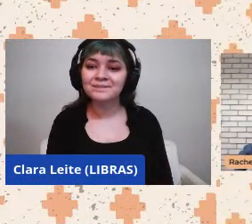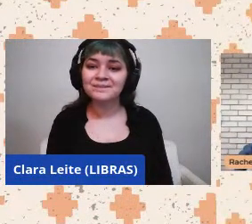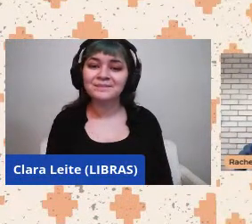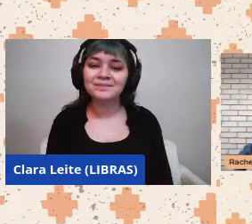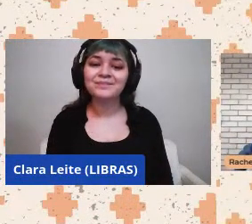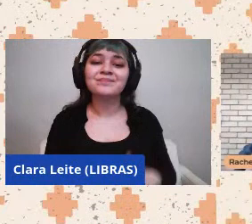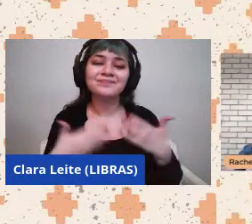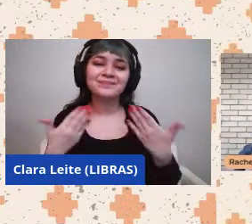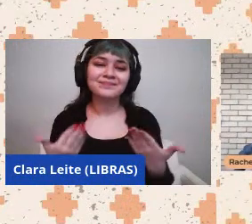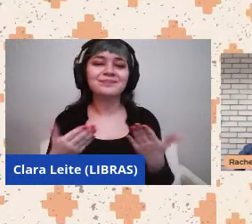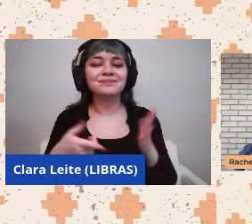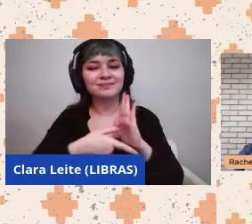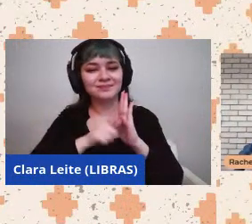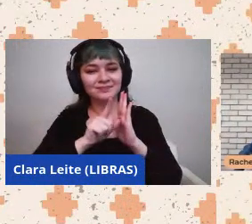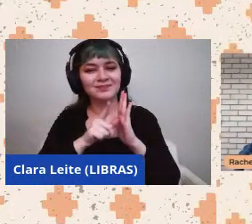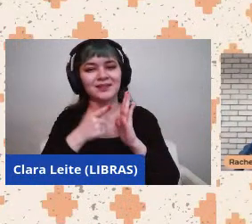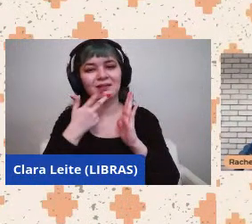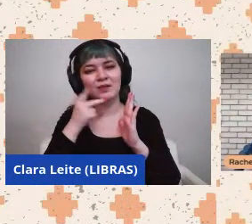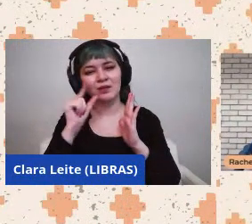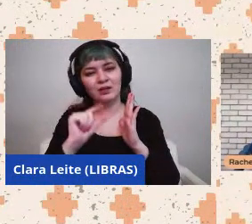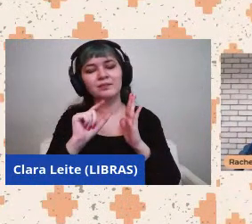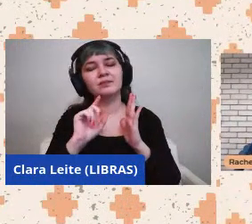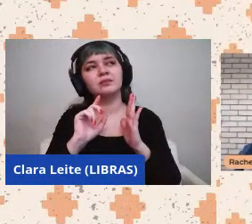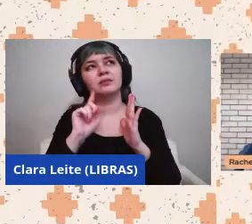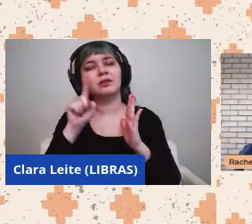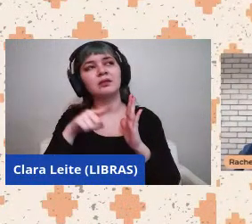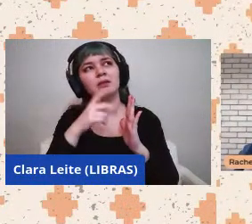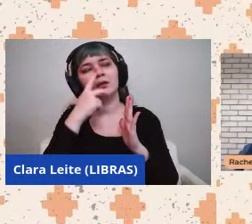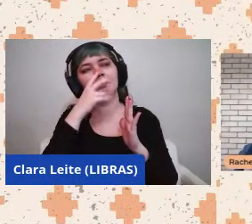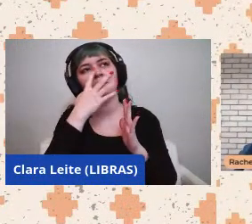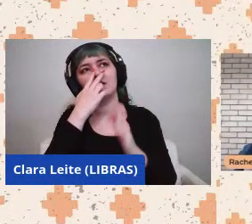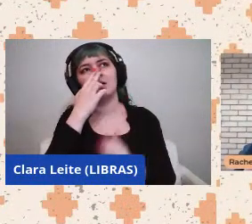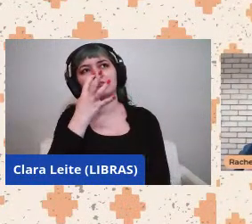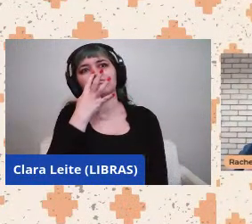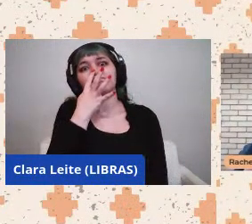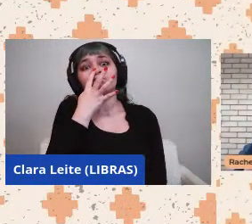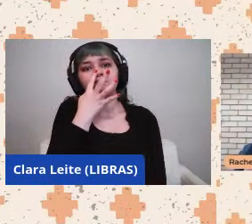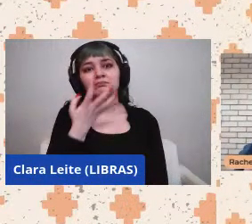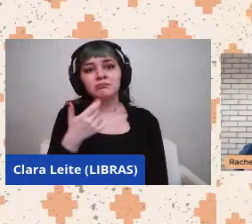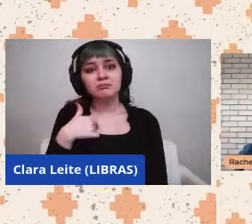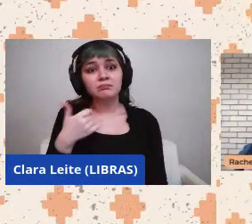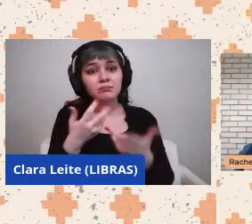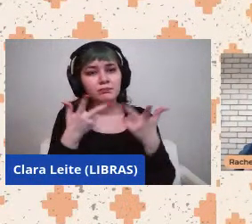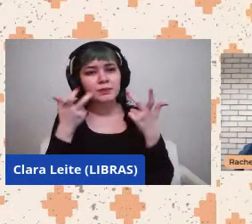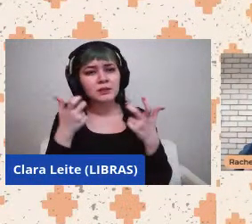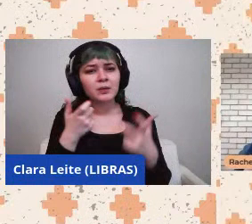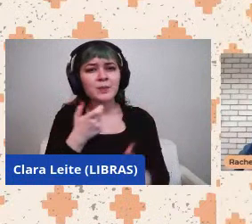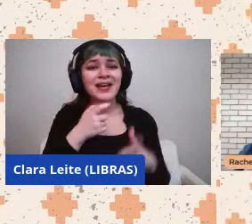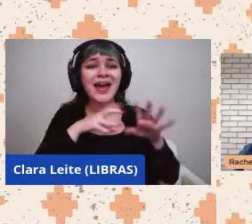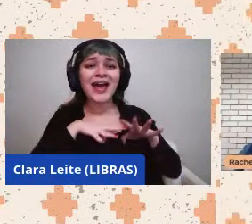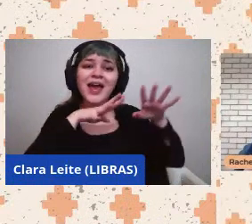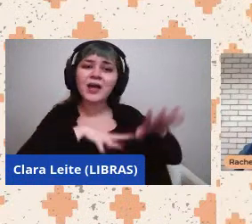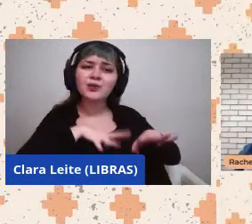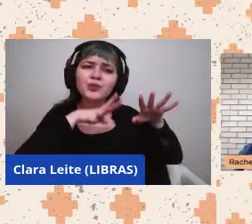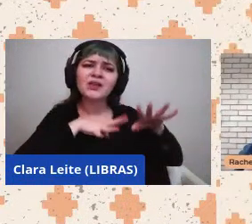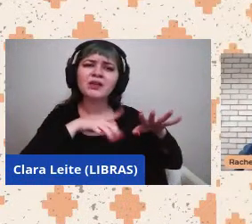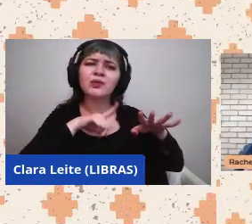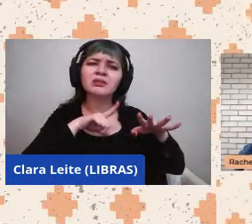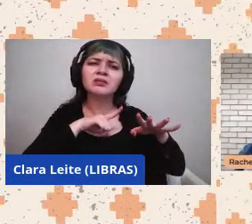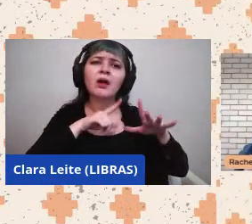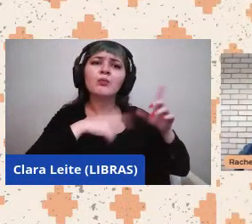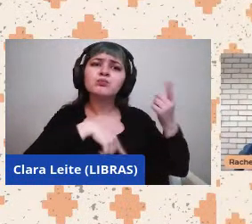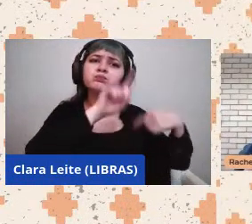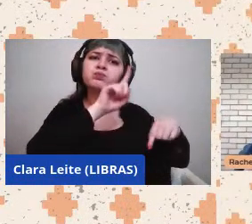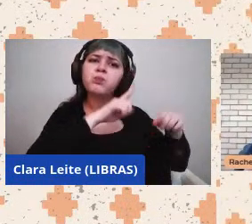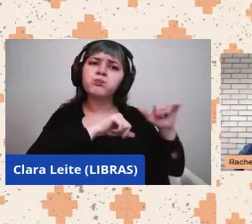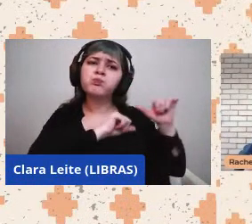I said a little while ago, I think it's quite striking to me that in the UK we have had quite significant change